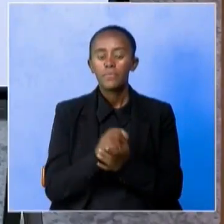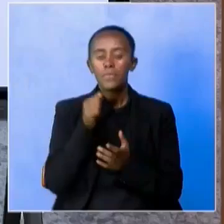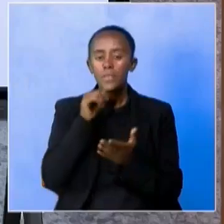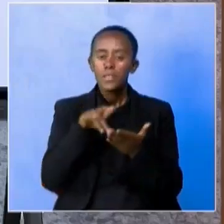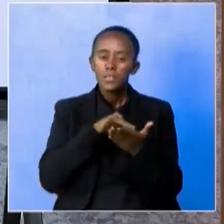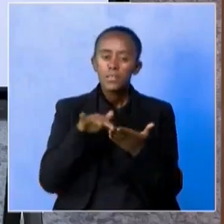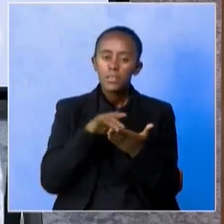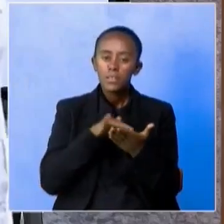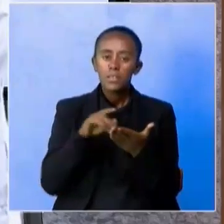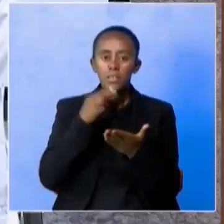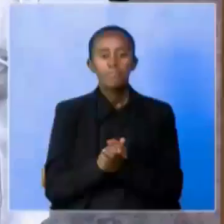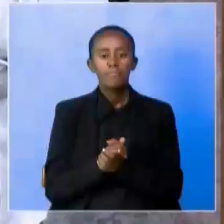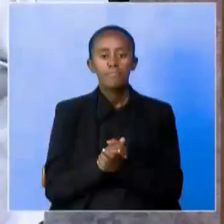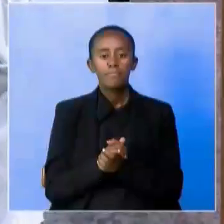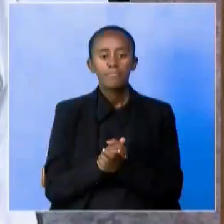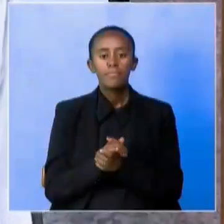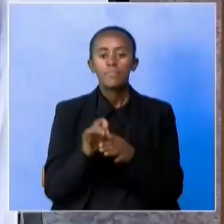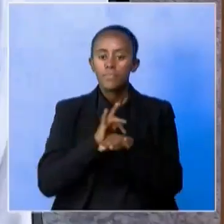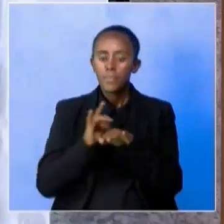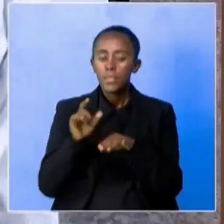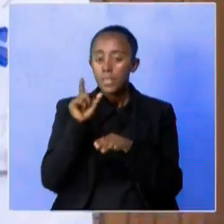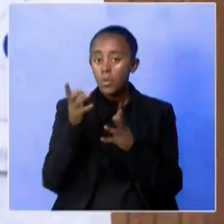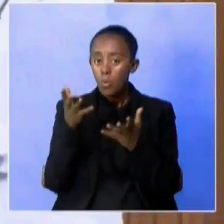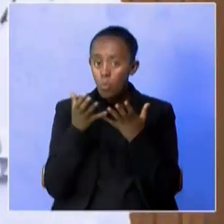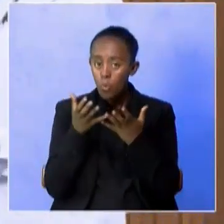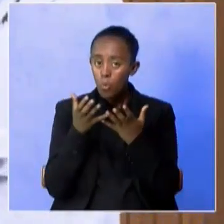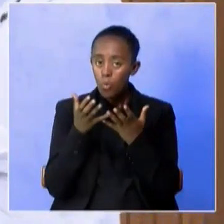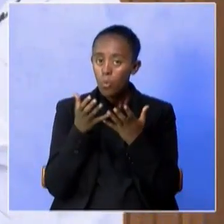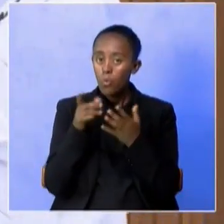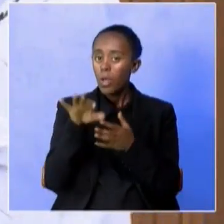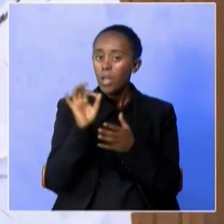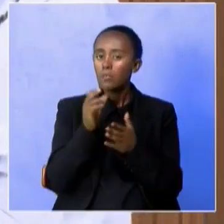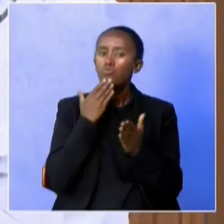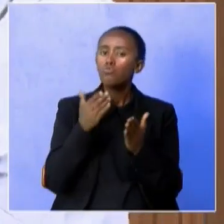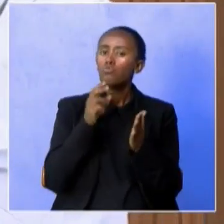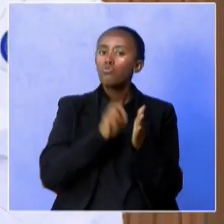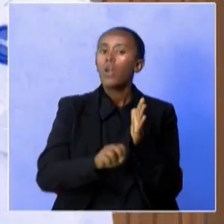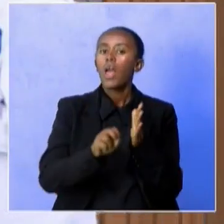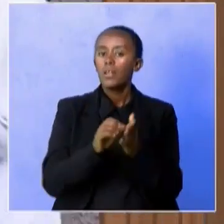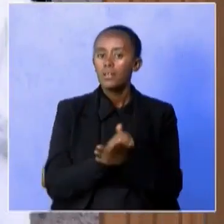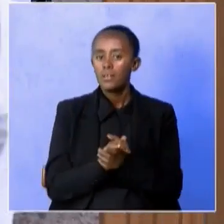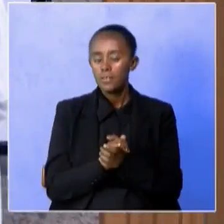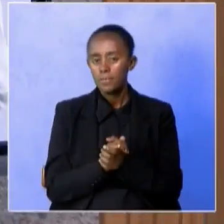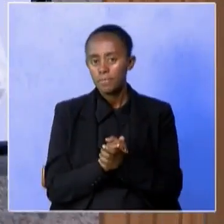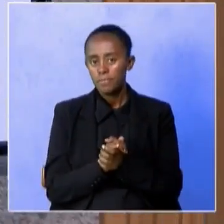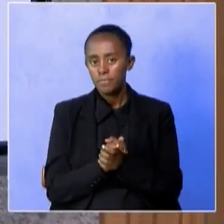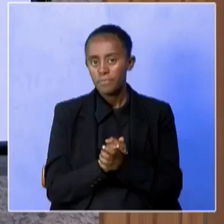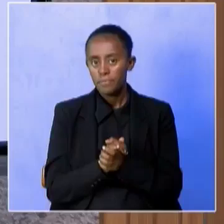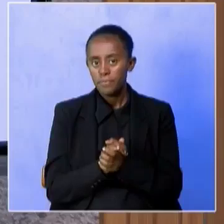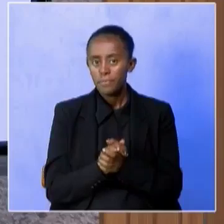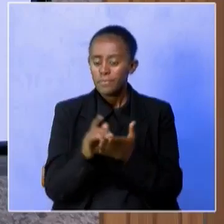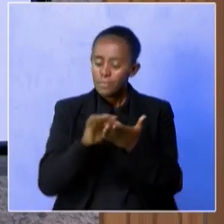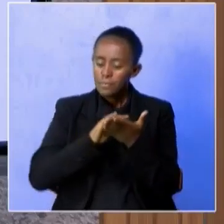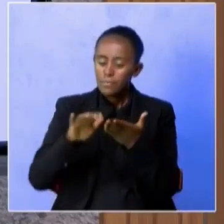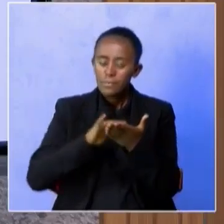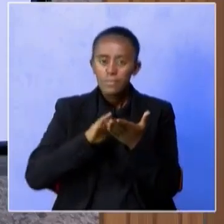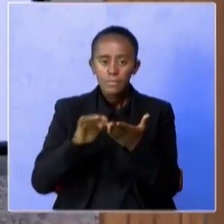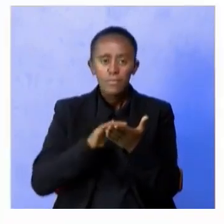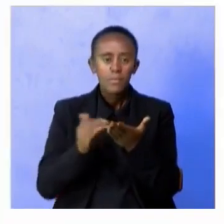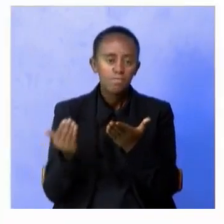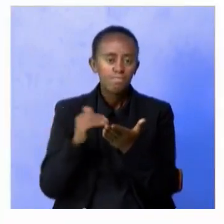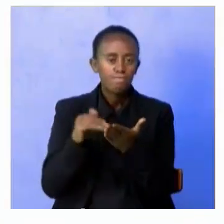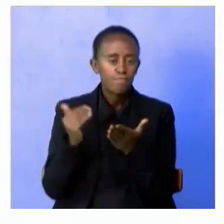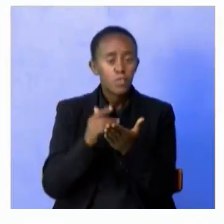studies hard. Blank, he wants to get a good grade. He studied hard.